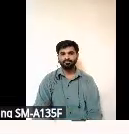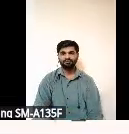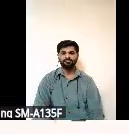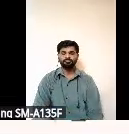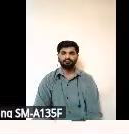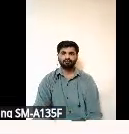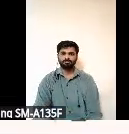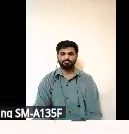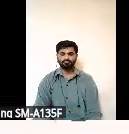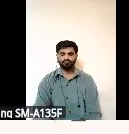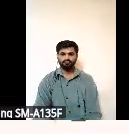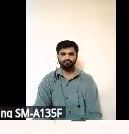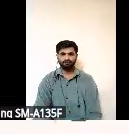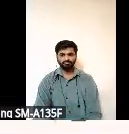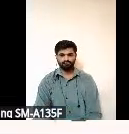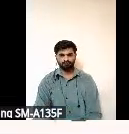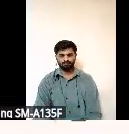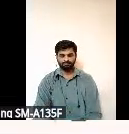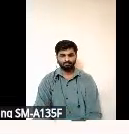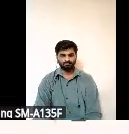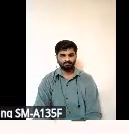window.